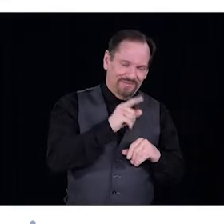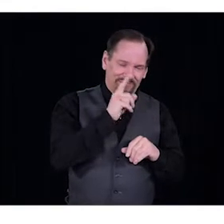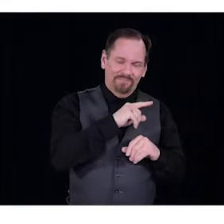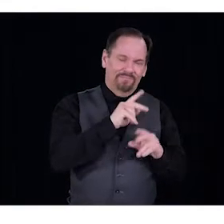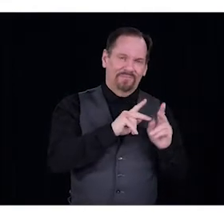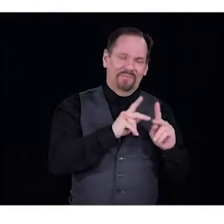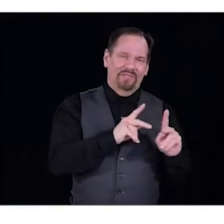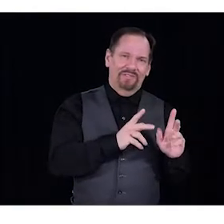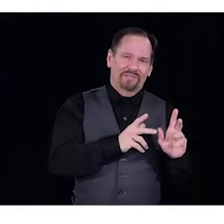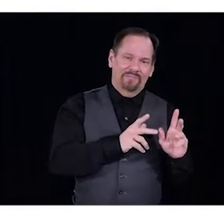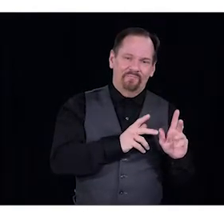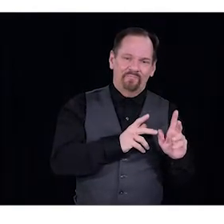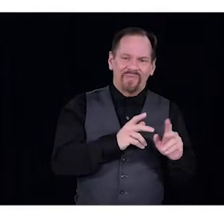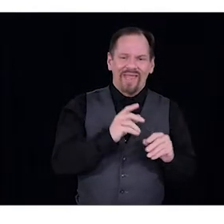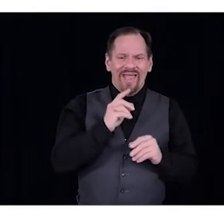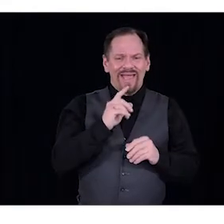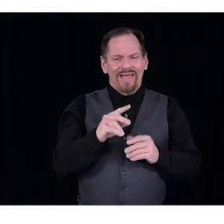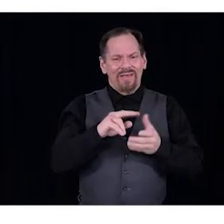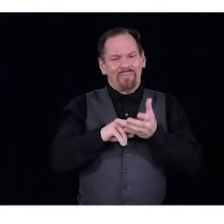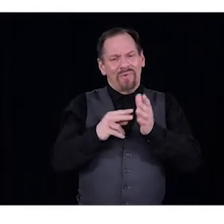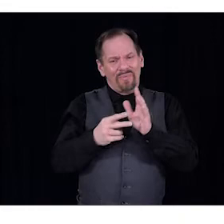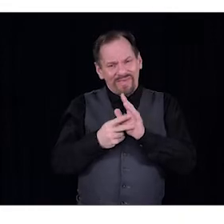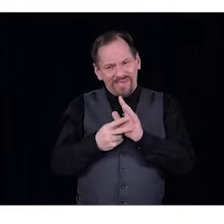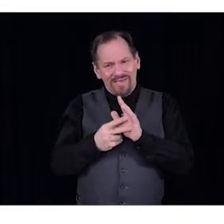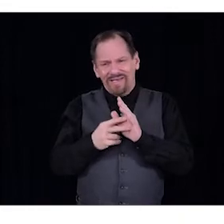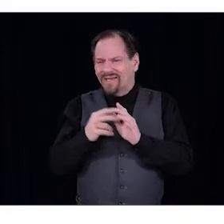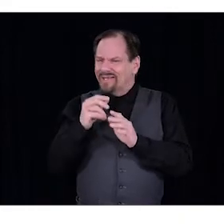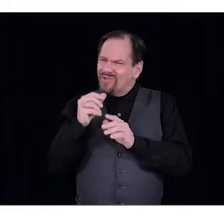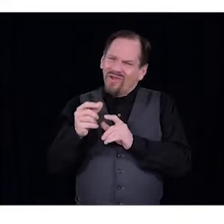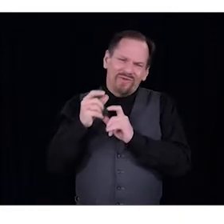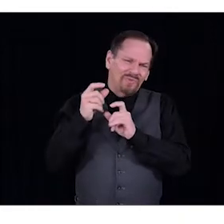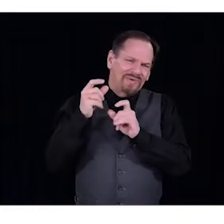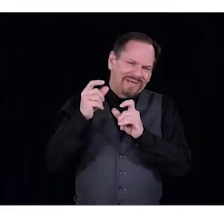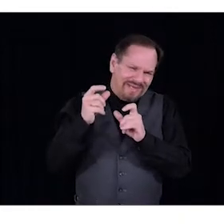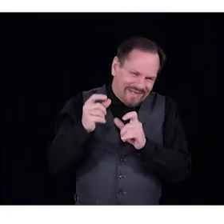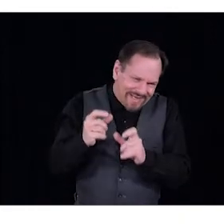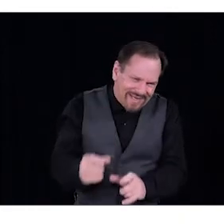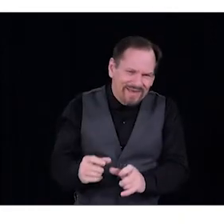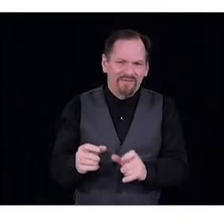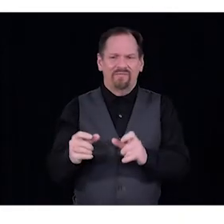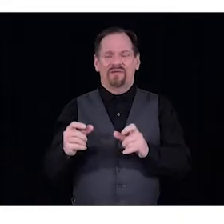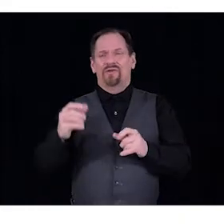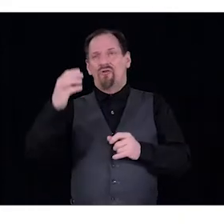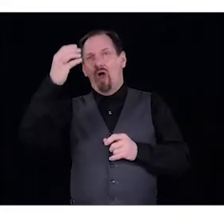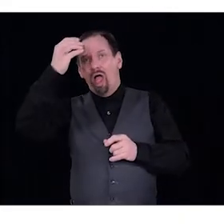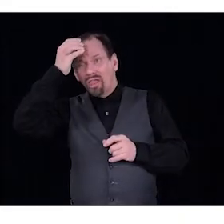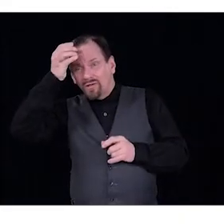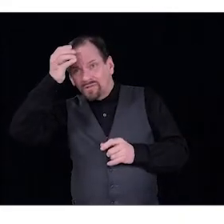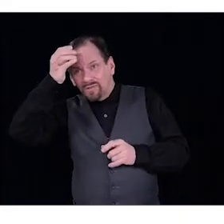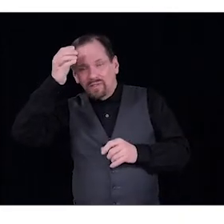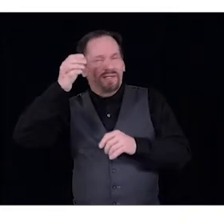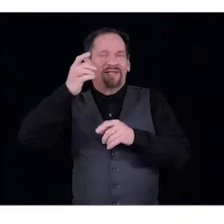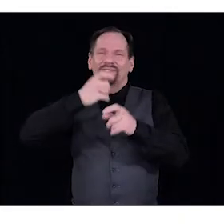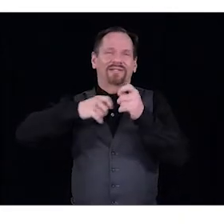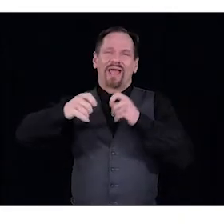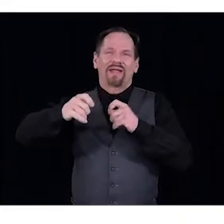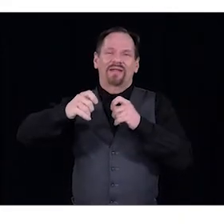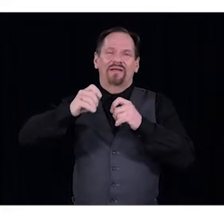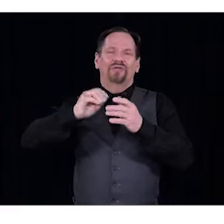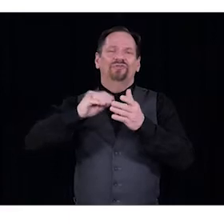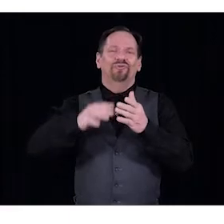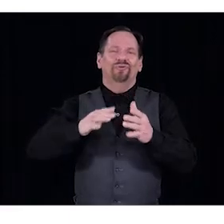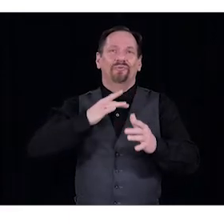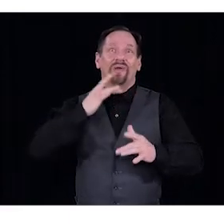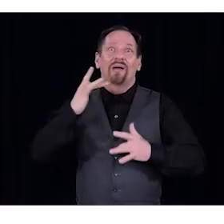practitioners. Its purport is not so much to impart knowledge to the pupils as whet the appetite, exhibit